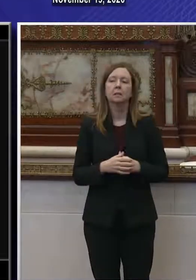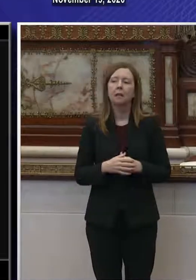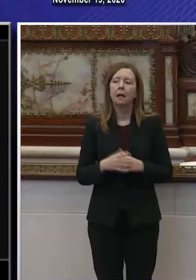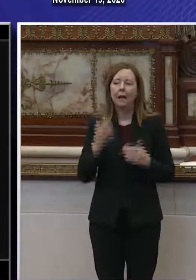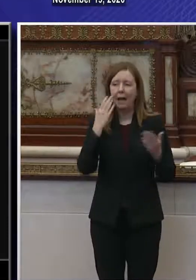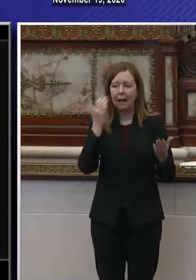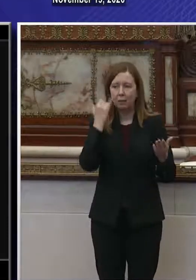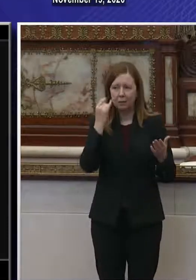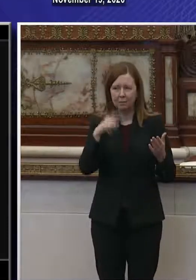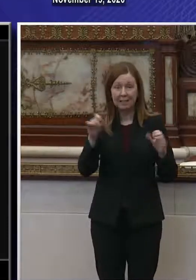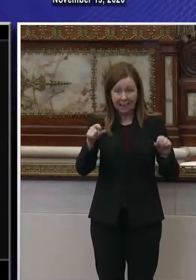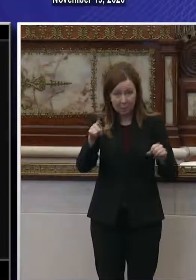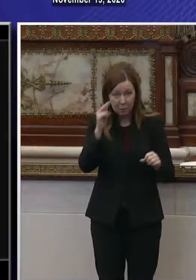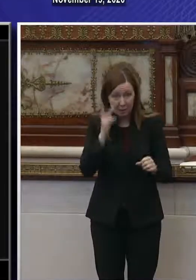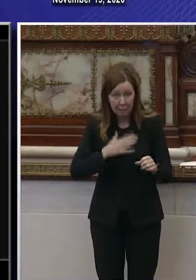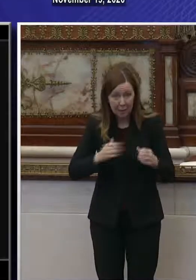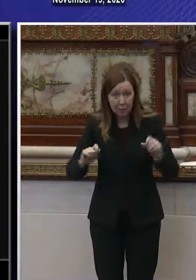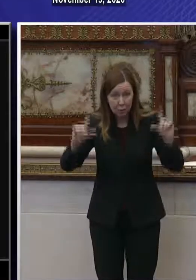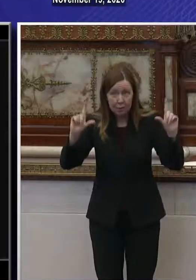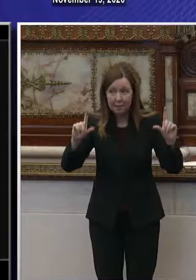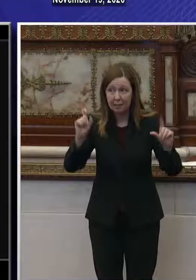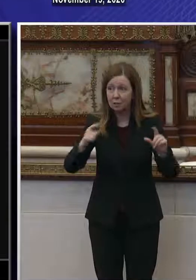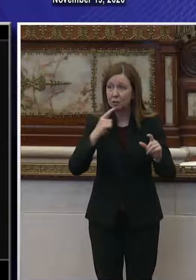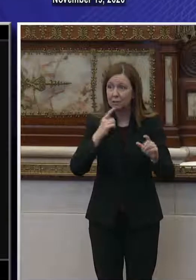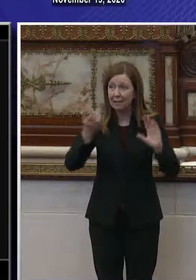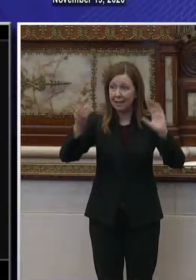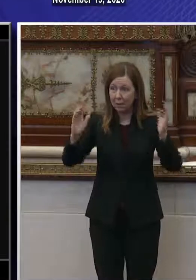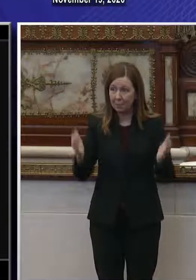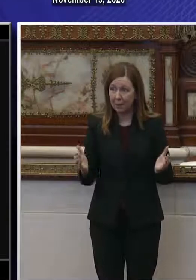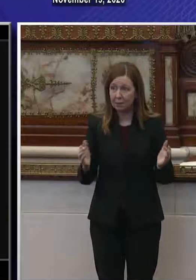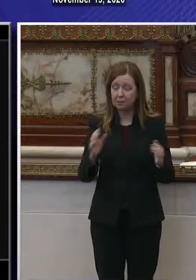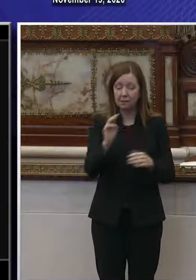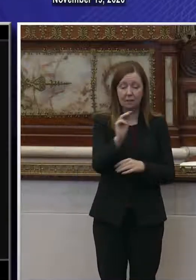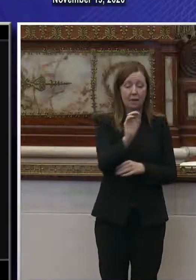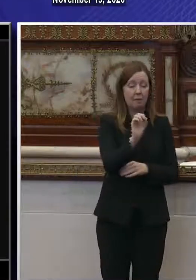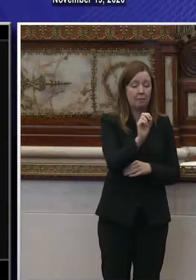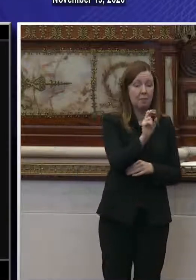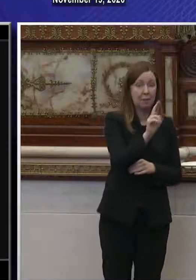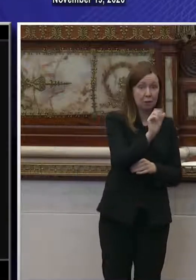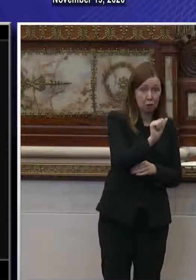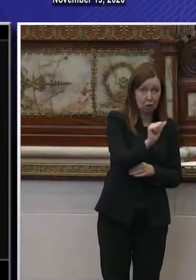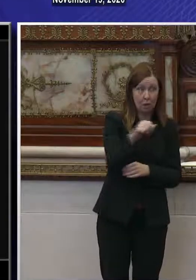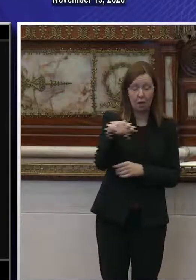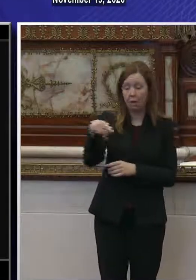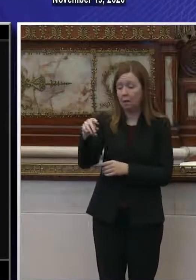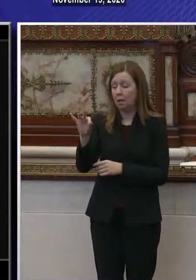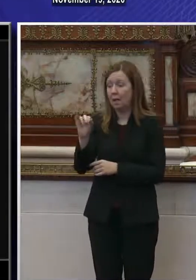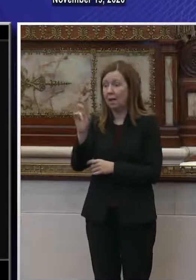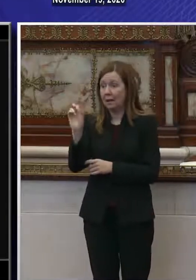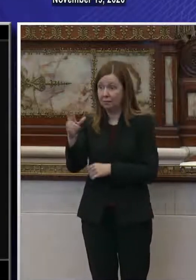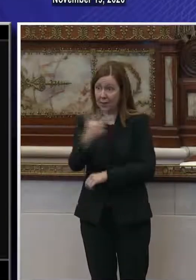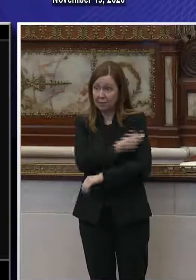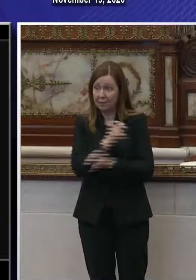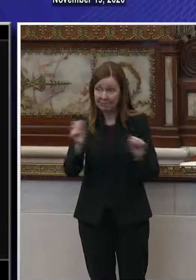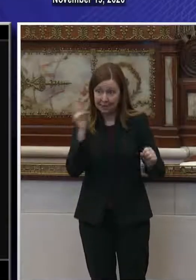I don't know if this can you see my screen? It should say the comparison of Moderna and Pfizer vaccines.